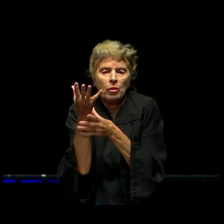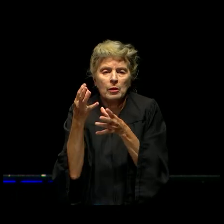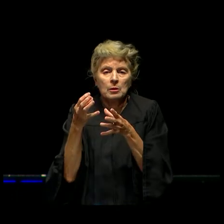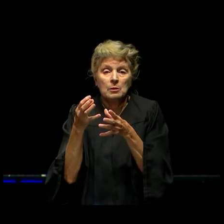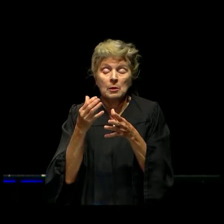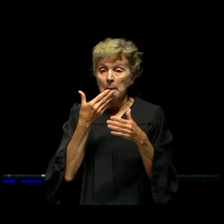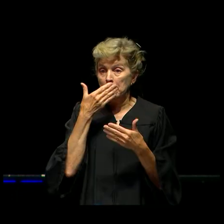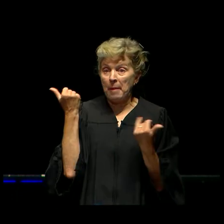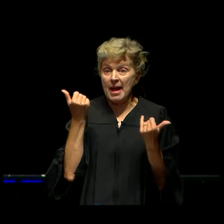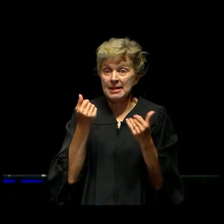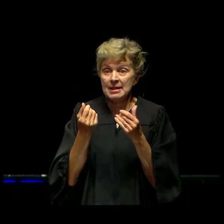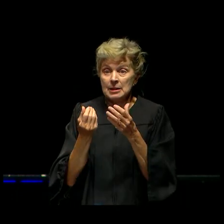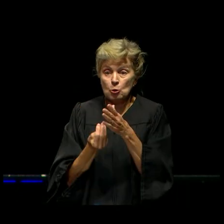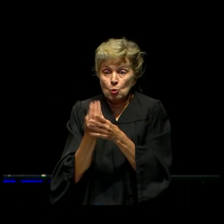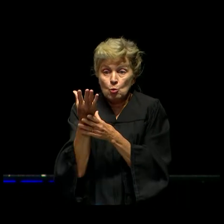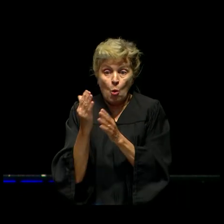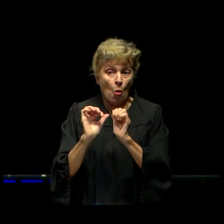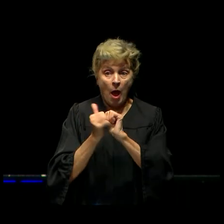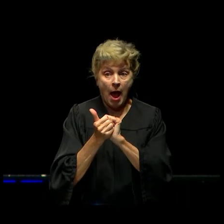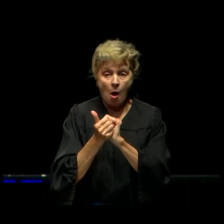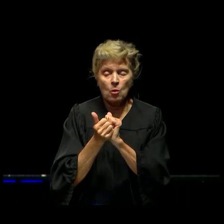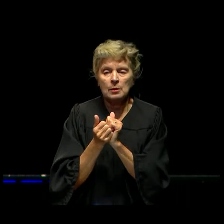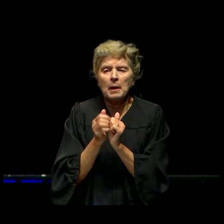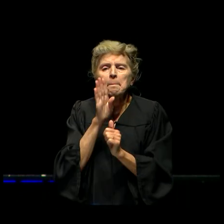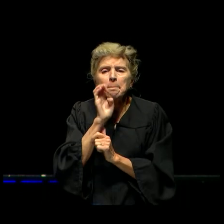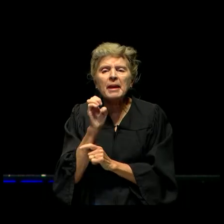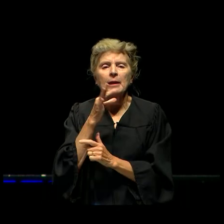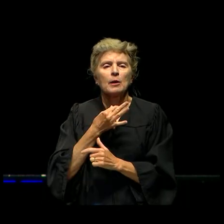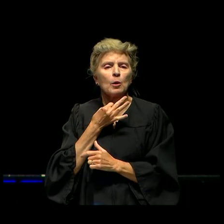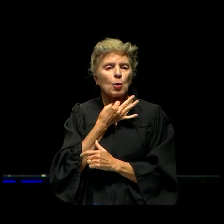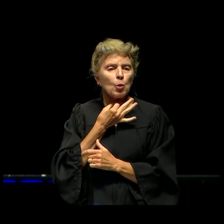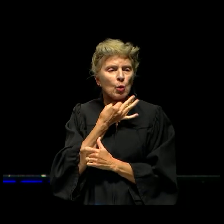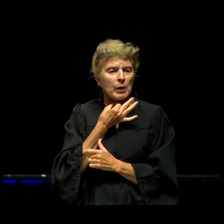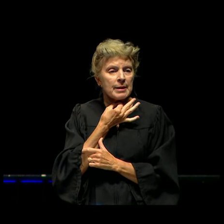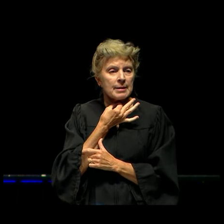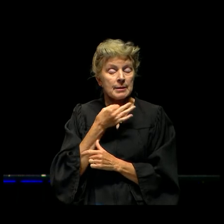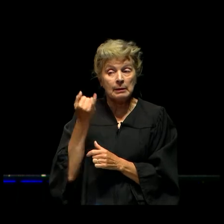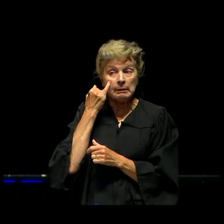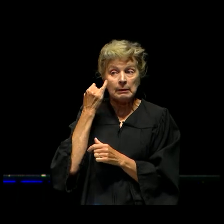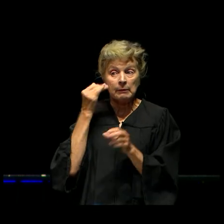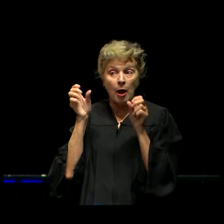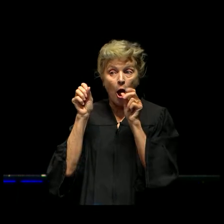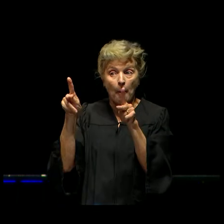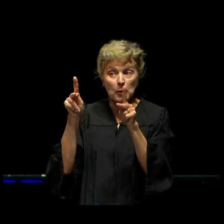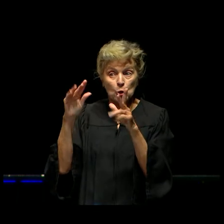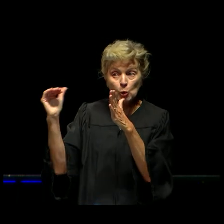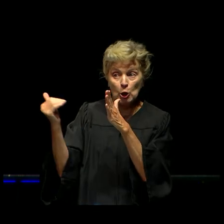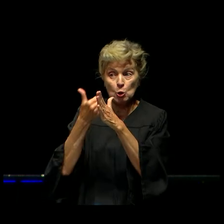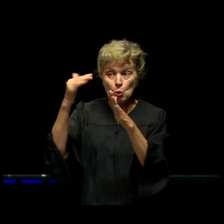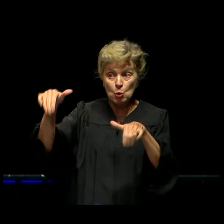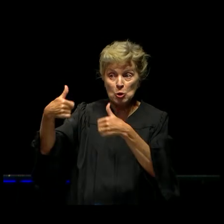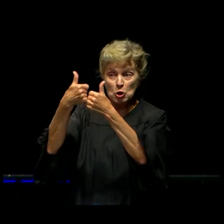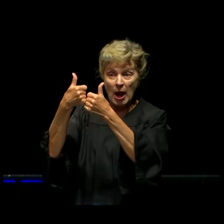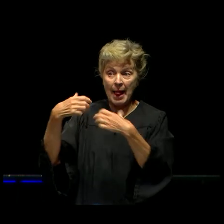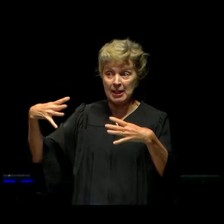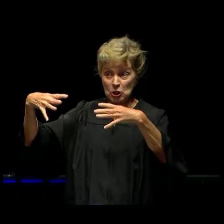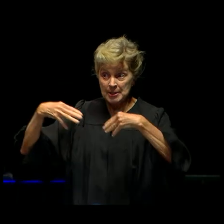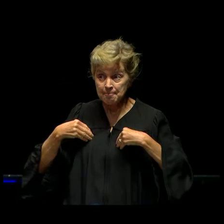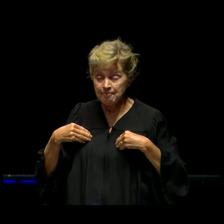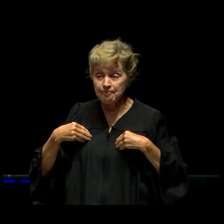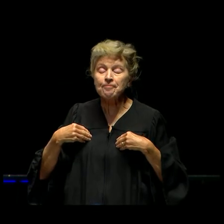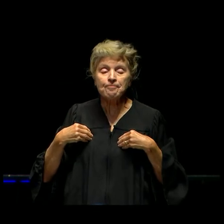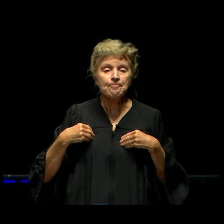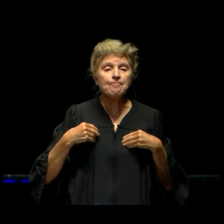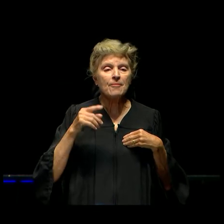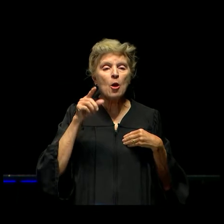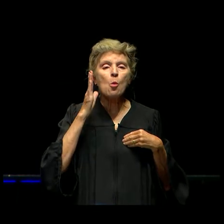to cultivate your curiosity, because embracing opportunity and new challenges will expand your